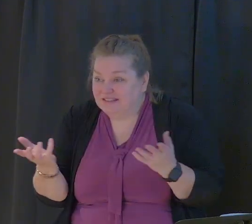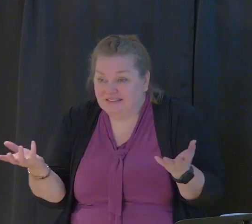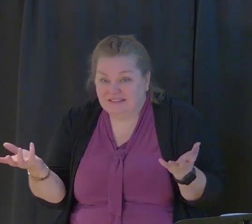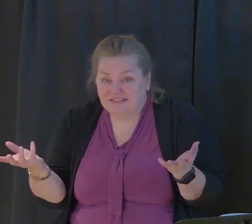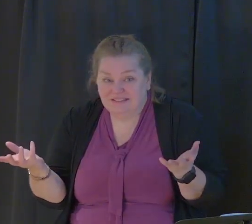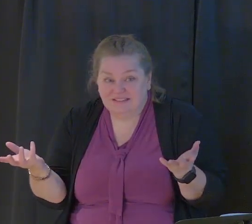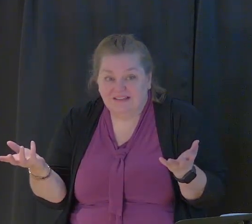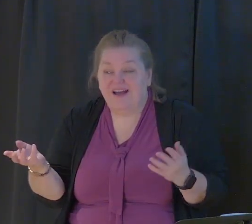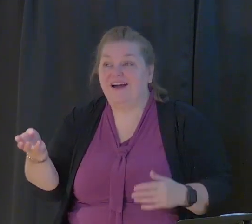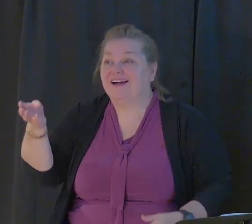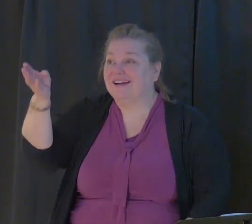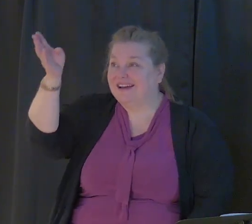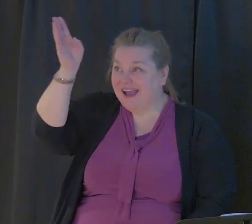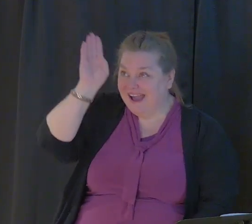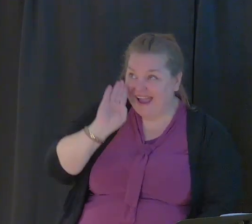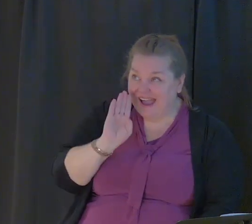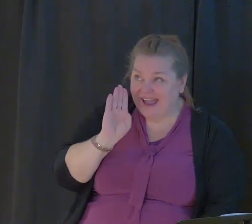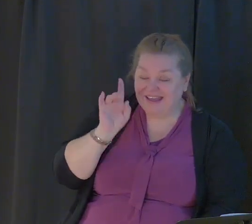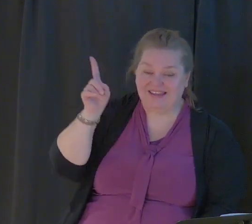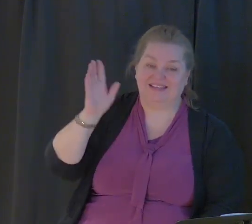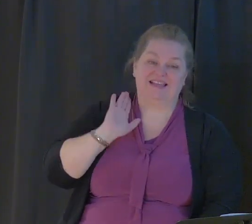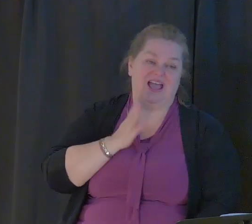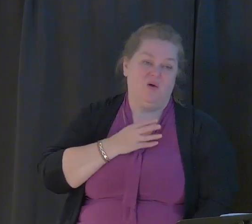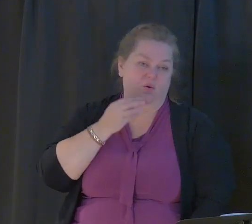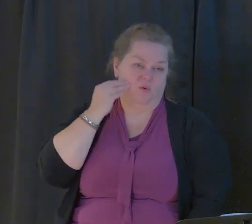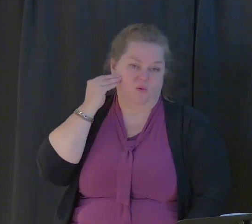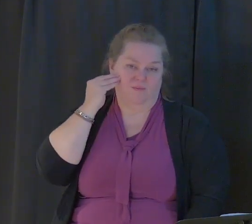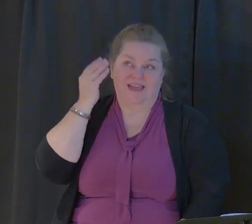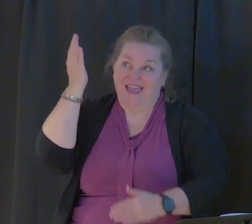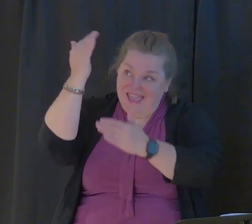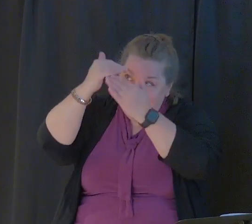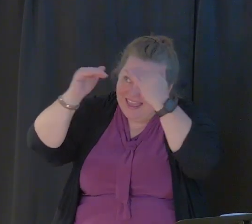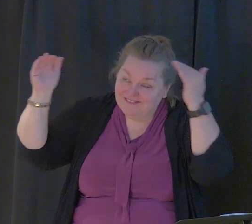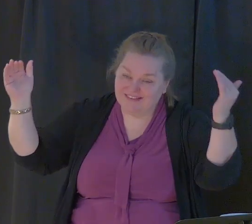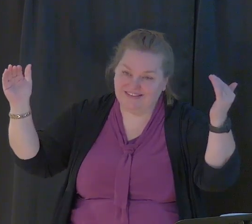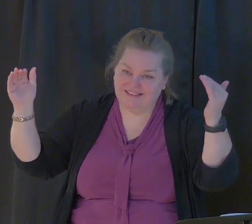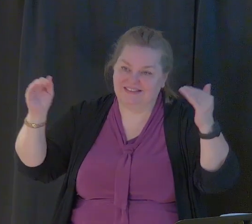God is our home. Heaven is our home.